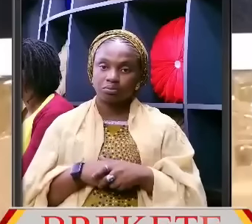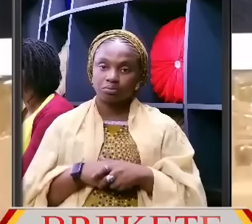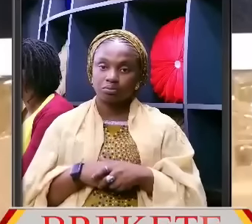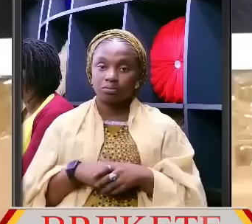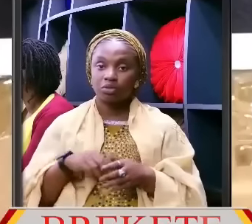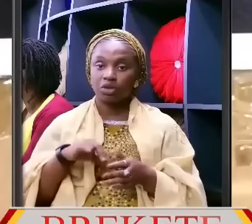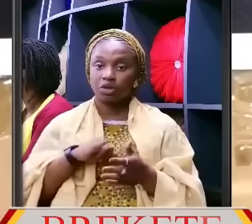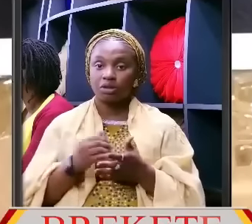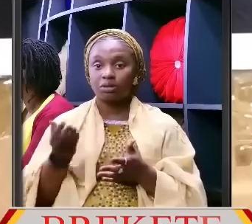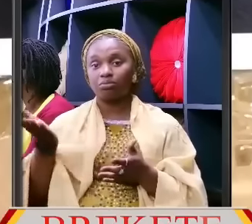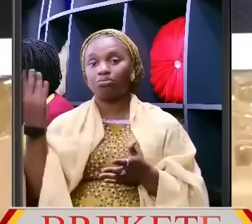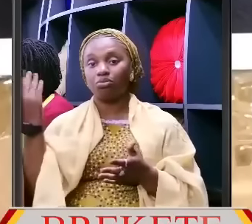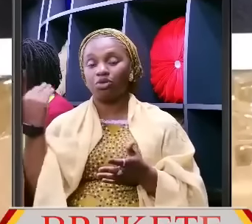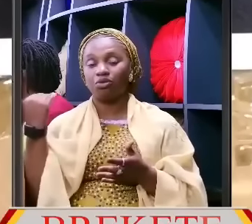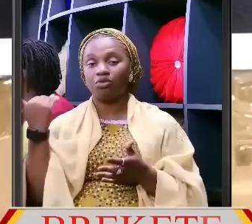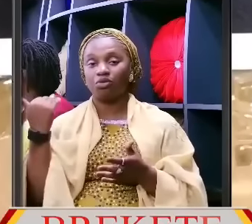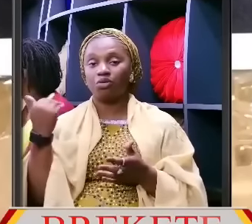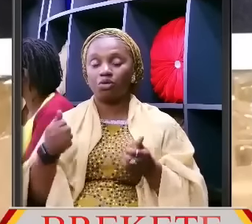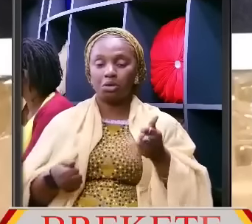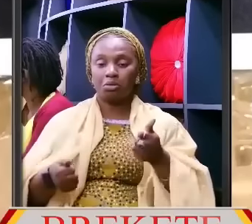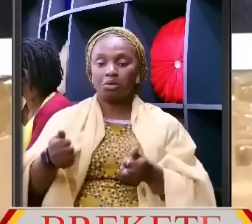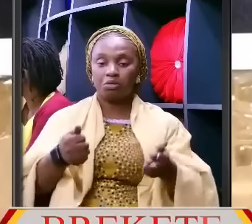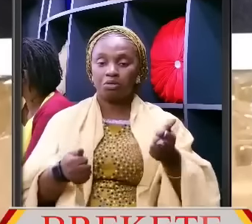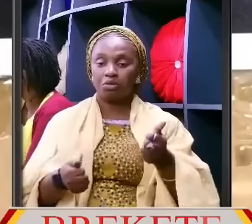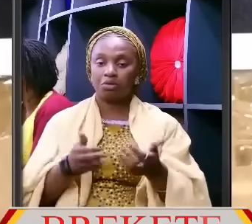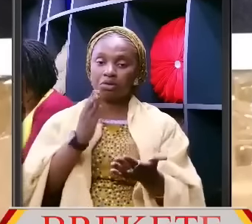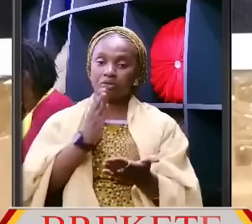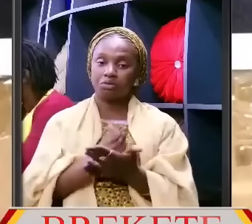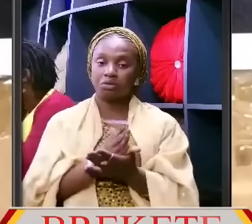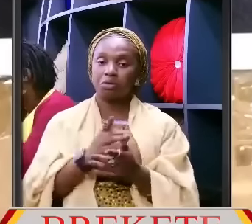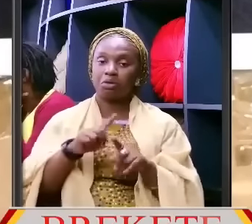Now, before wheelbarrow no get break, now wheelbarrow get break.